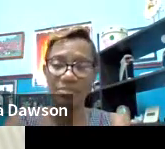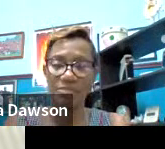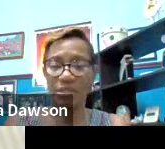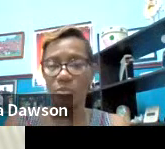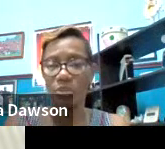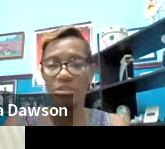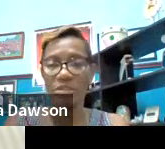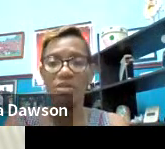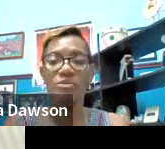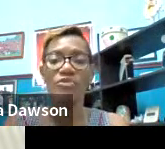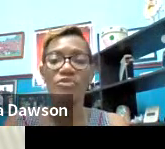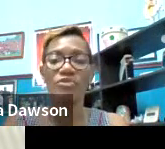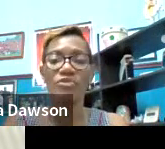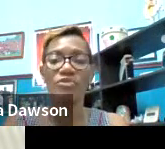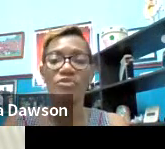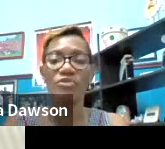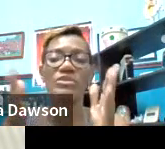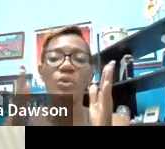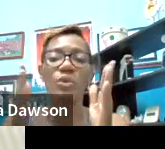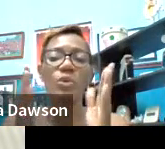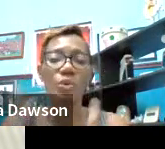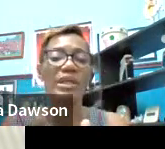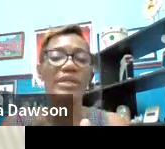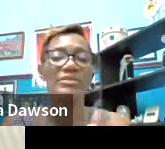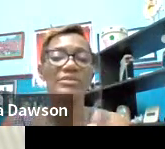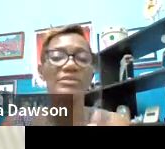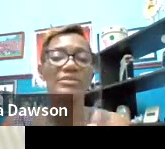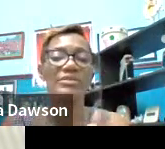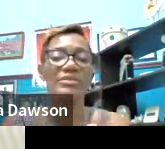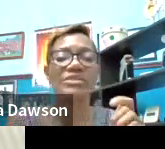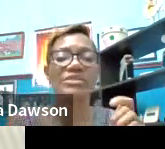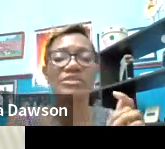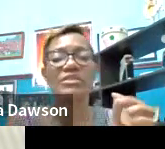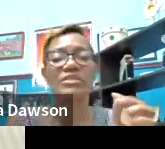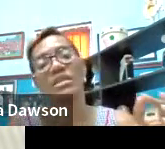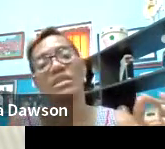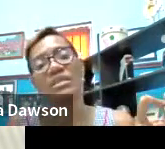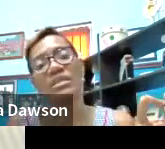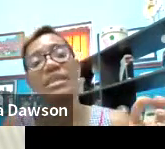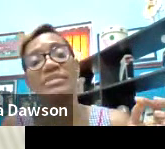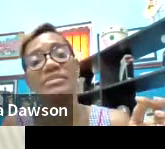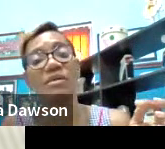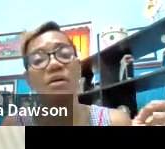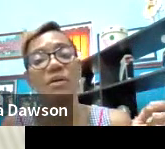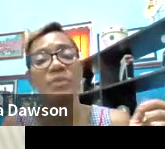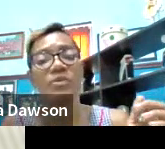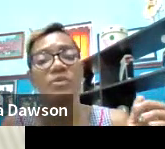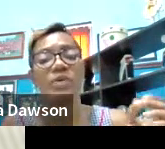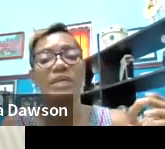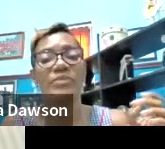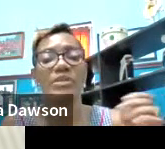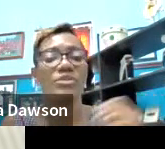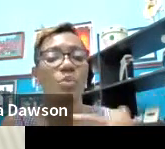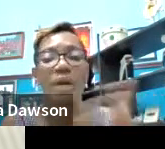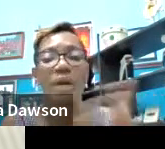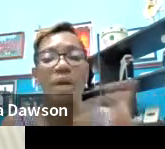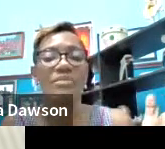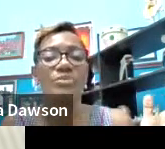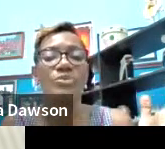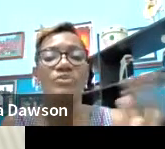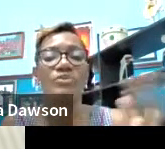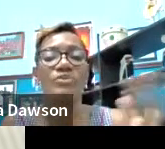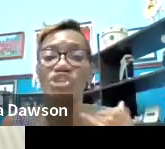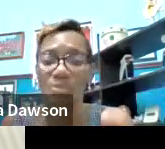in the biceps, it will not help the forearm. It is localized. The advantage of this, it can last long, right? It's